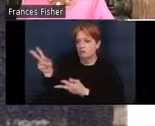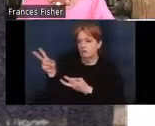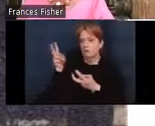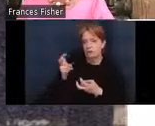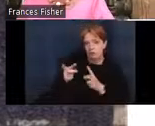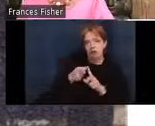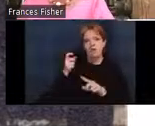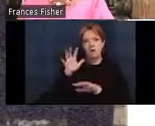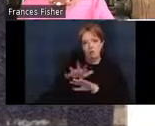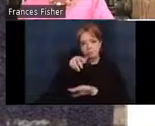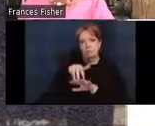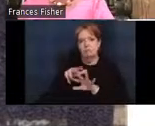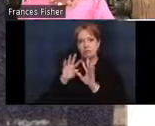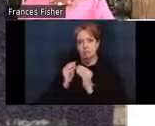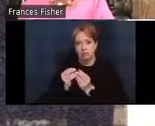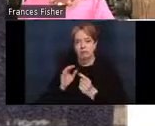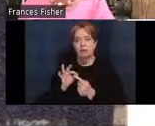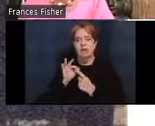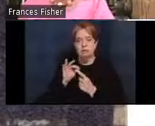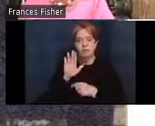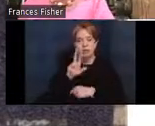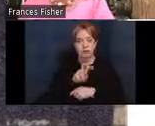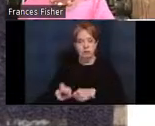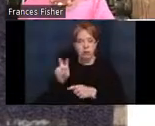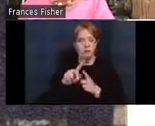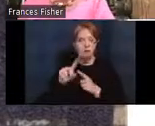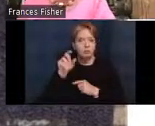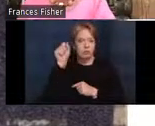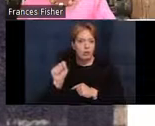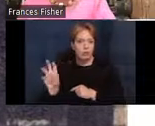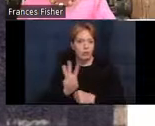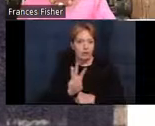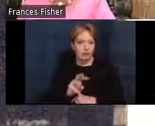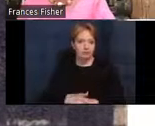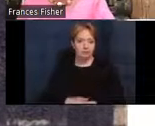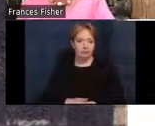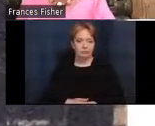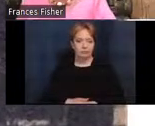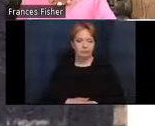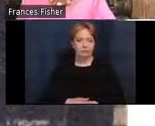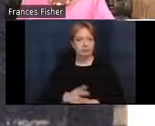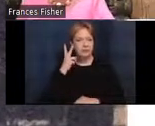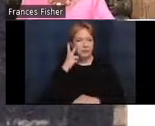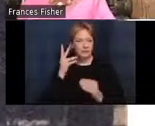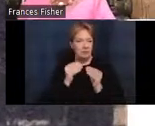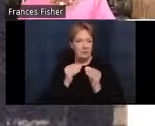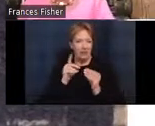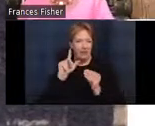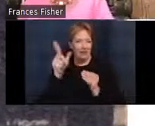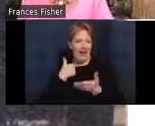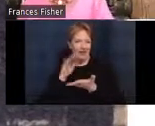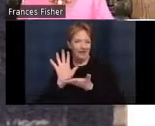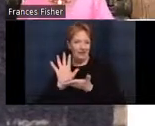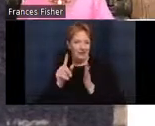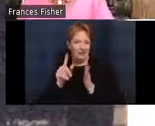particularly from her travel to the Southwest. And you'll see more of that in our video ahead.